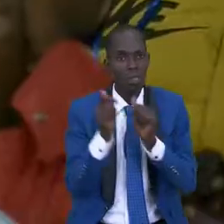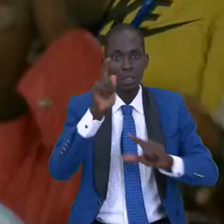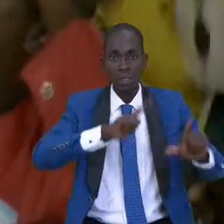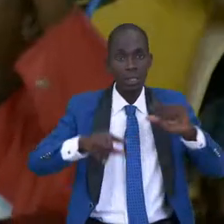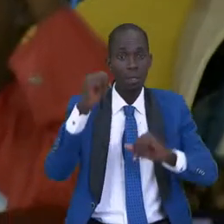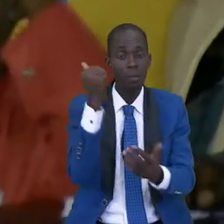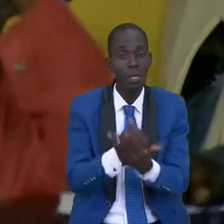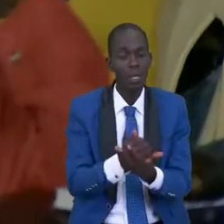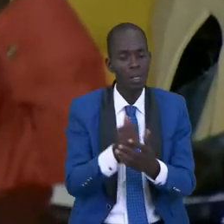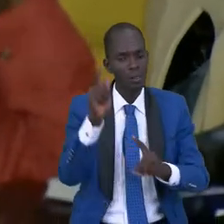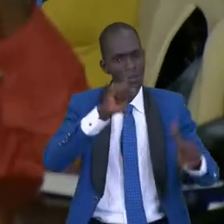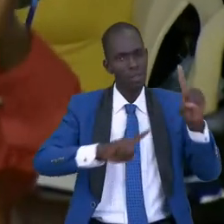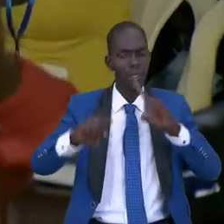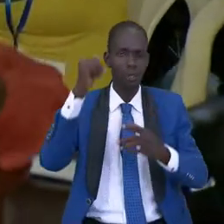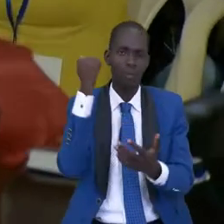amen.